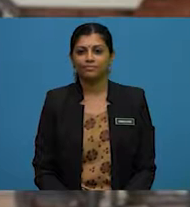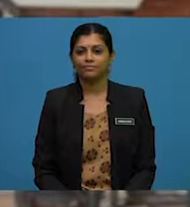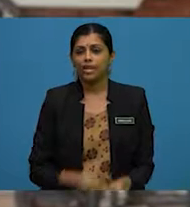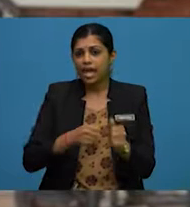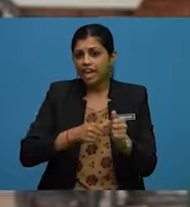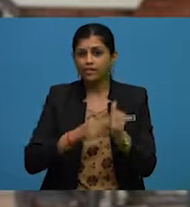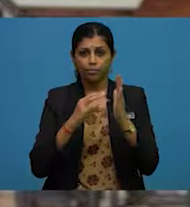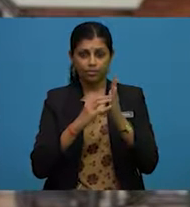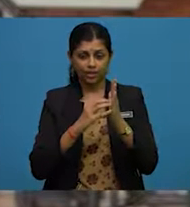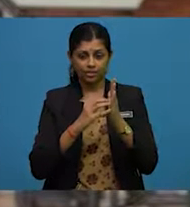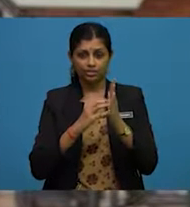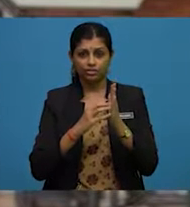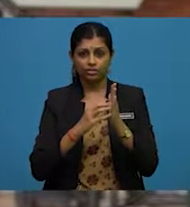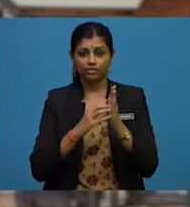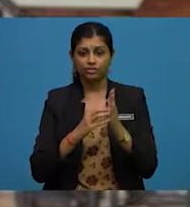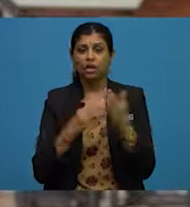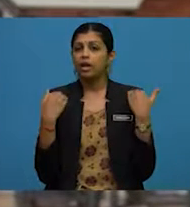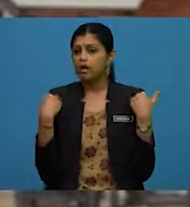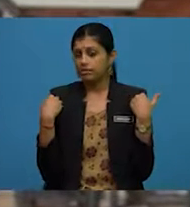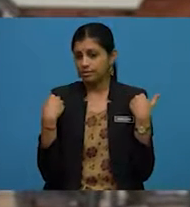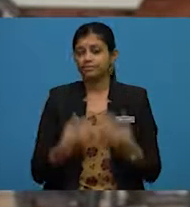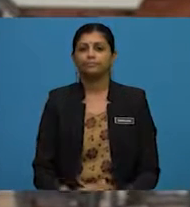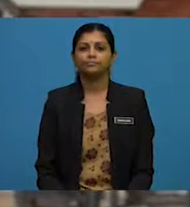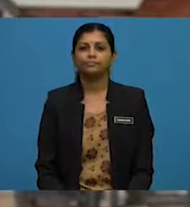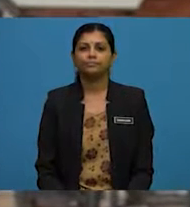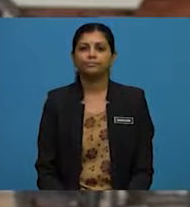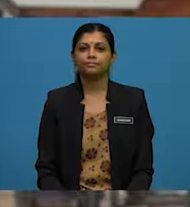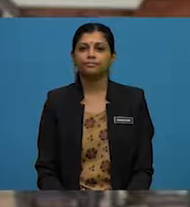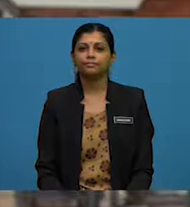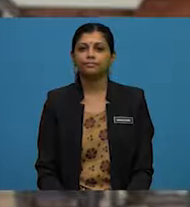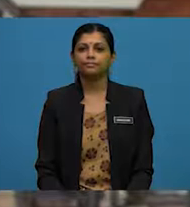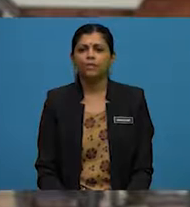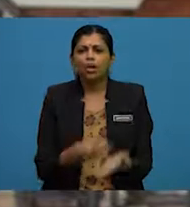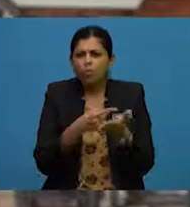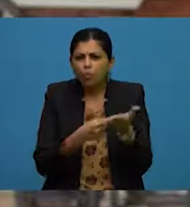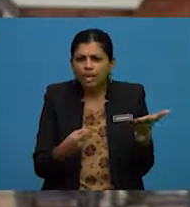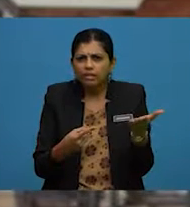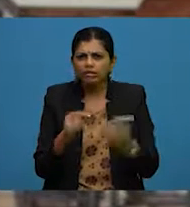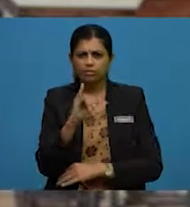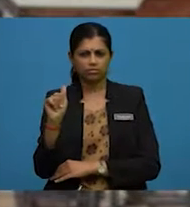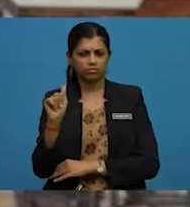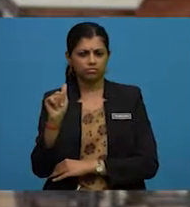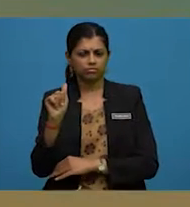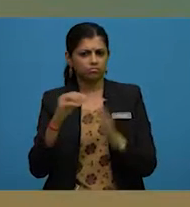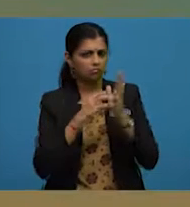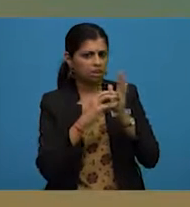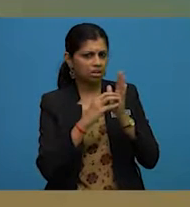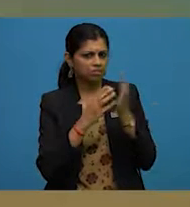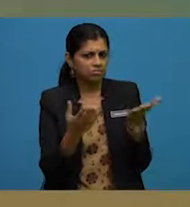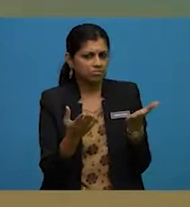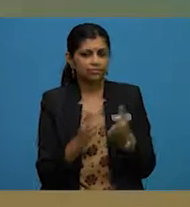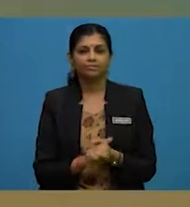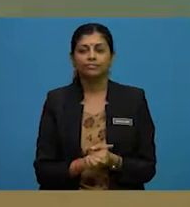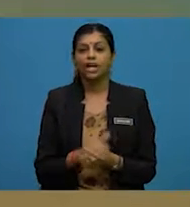Every passage is made up of several paragraphs. What is a paragraph?